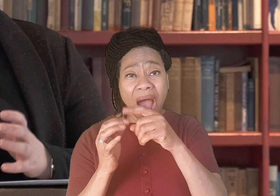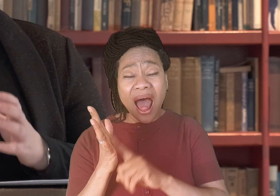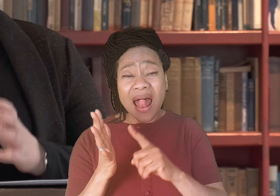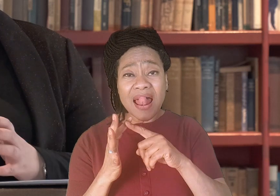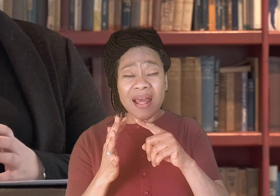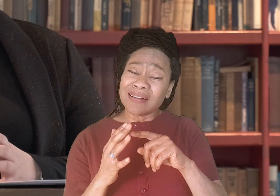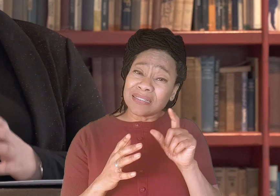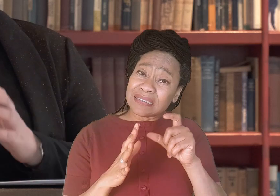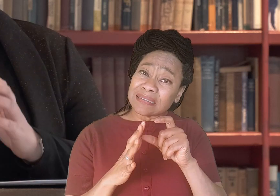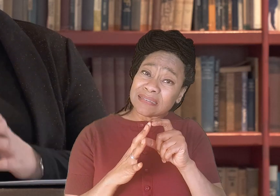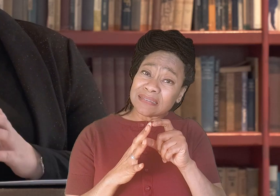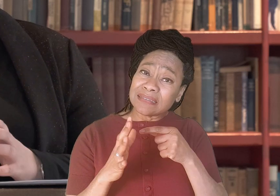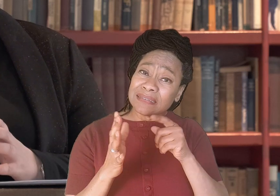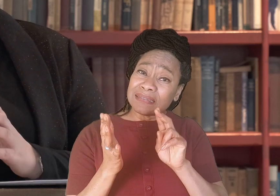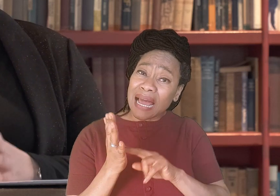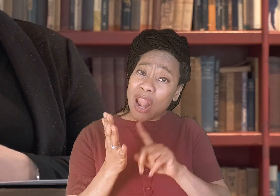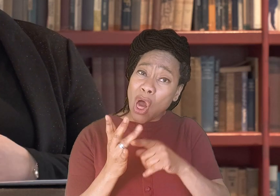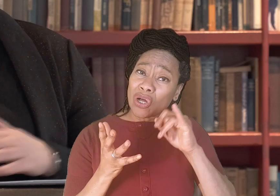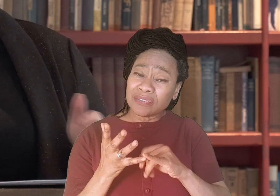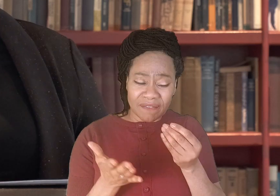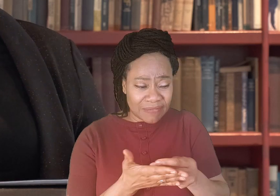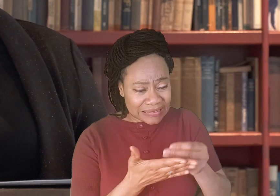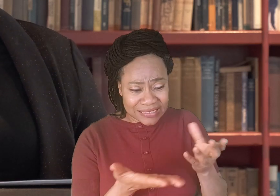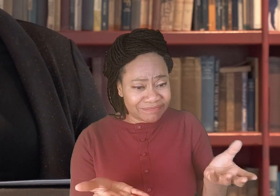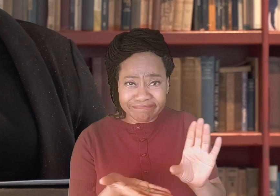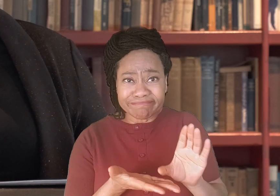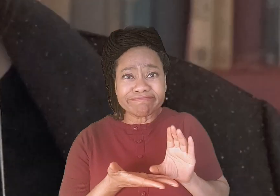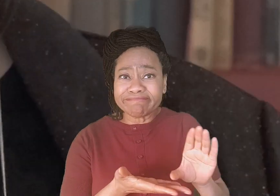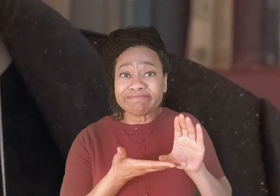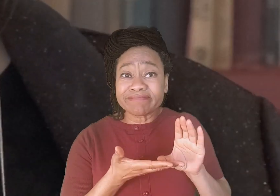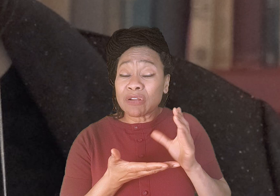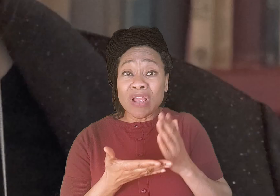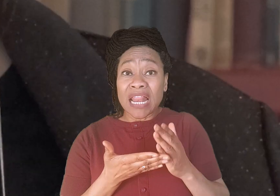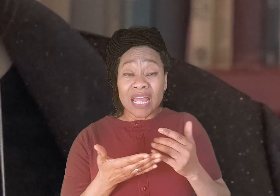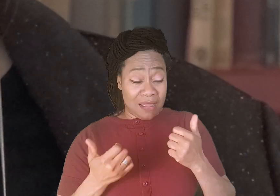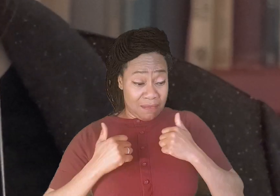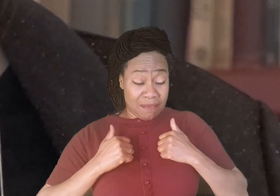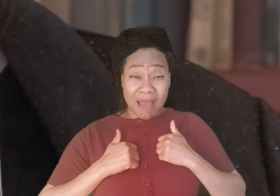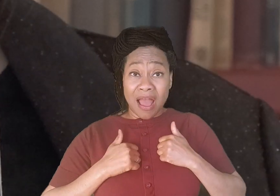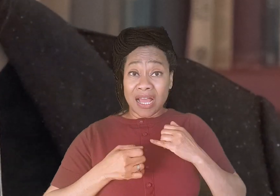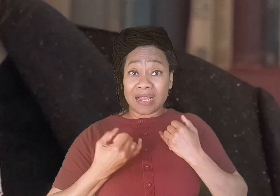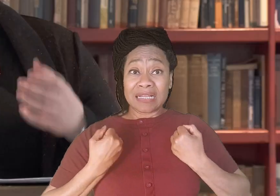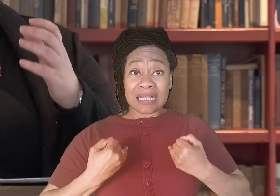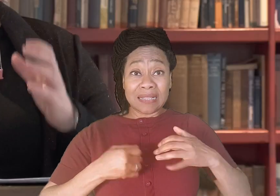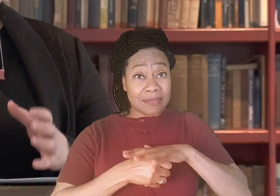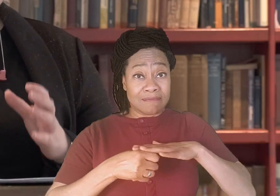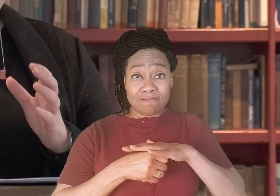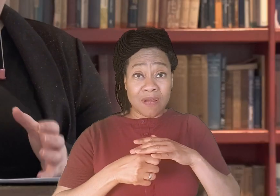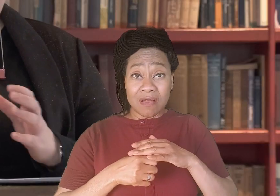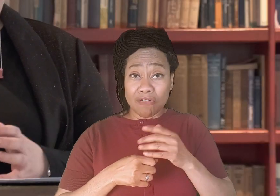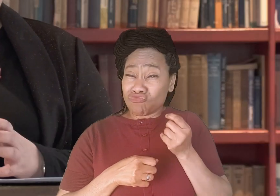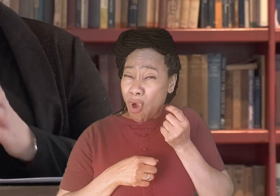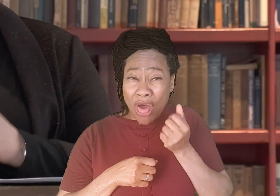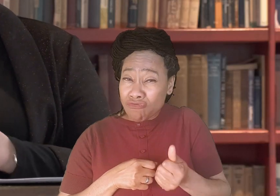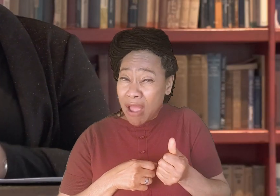But the general consensus is that hypermobile EDS isn't that rare at all, just underdiagnosed. There's no